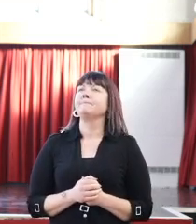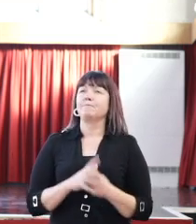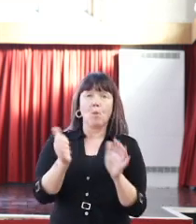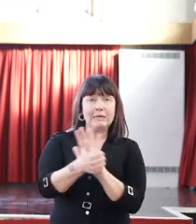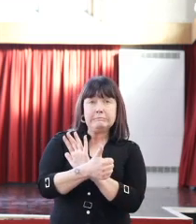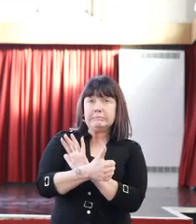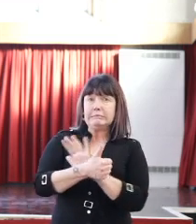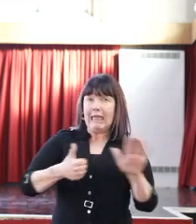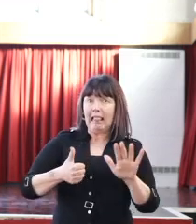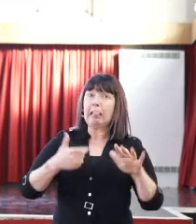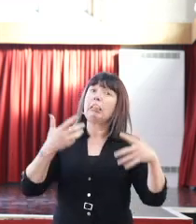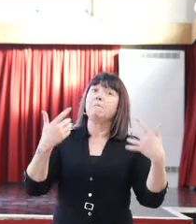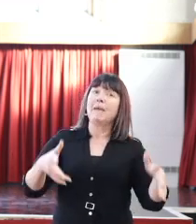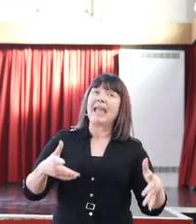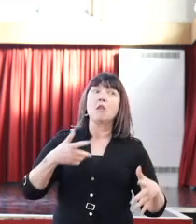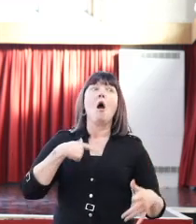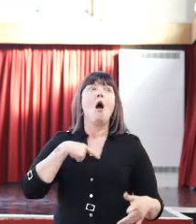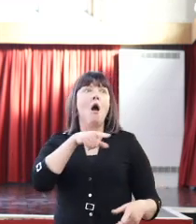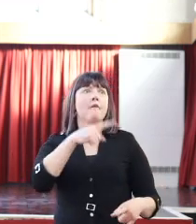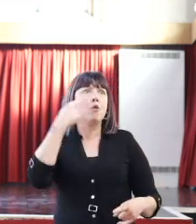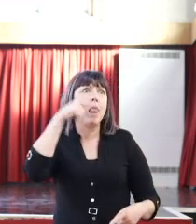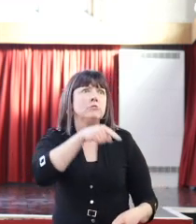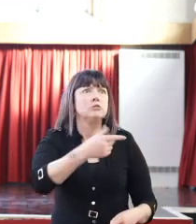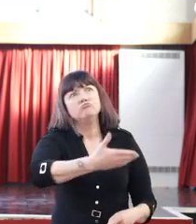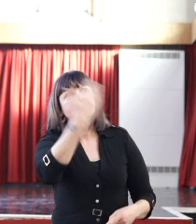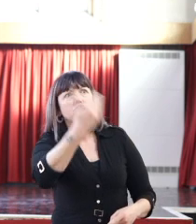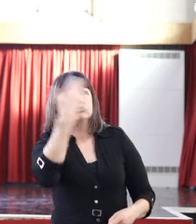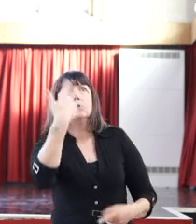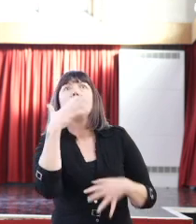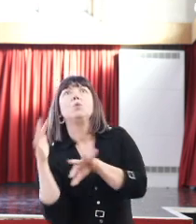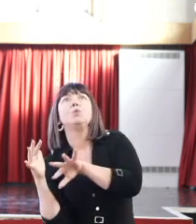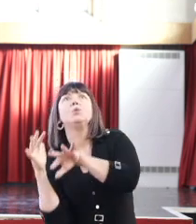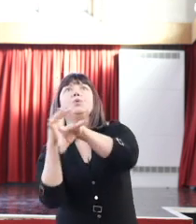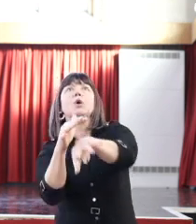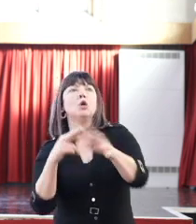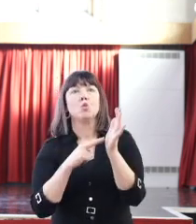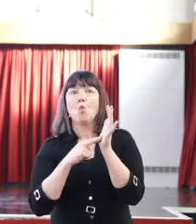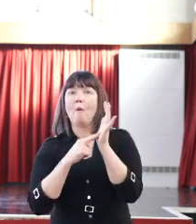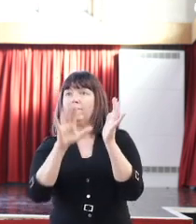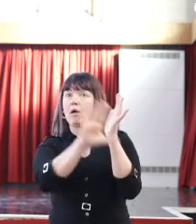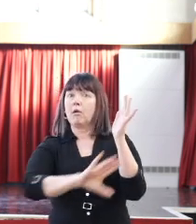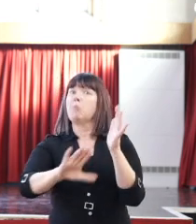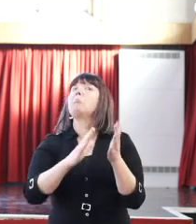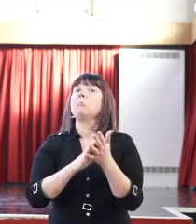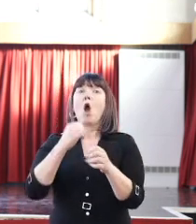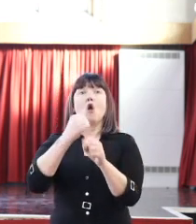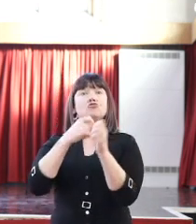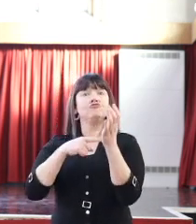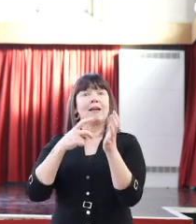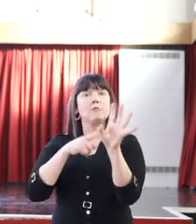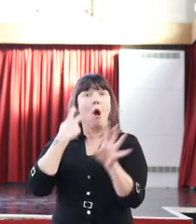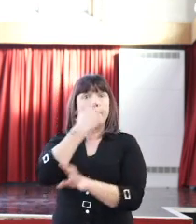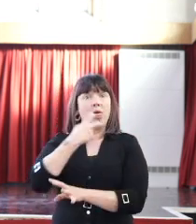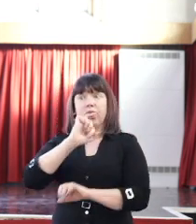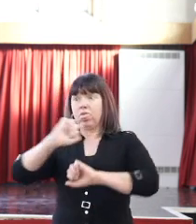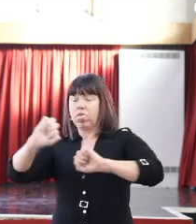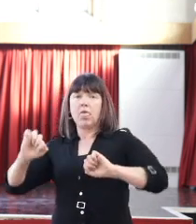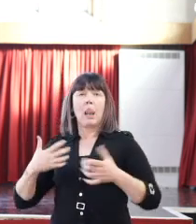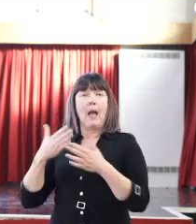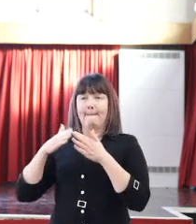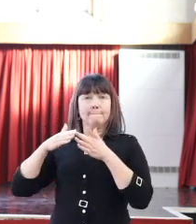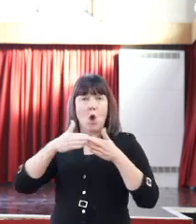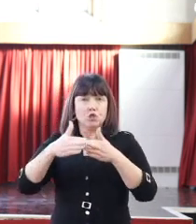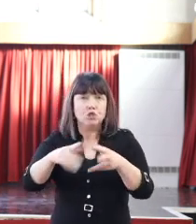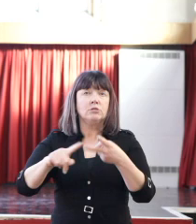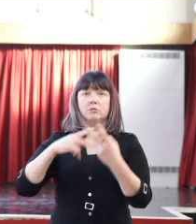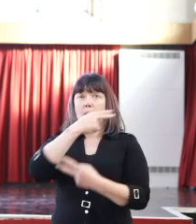were headhunted to come to Norfolk, with many more settling in Great Yarmouth, including merchants, painters, and goldsmiths from a